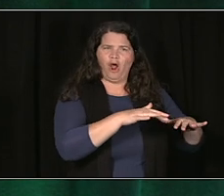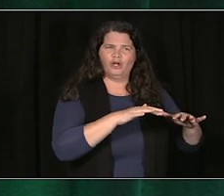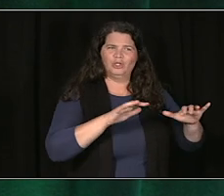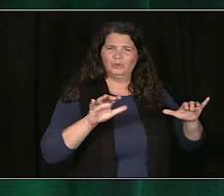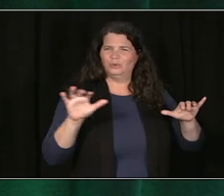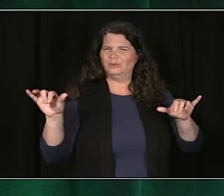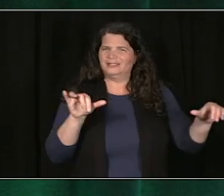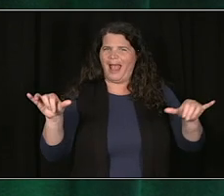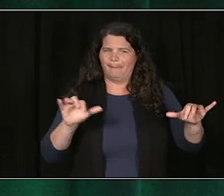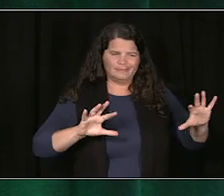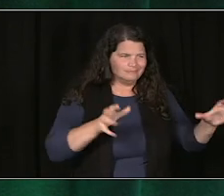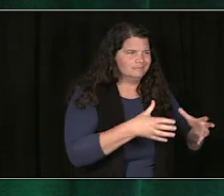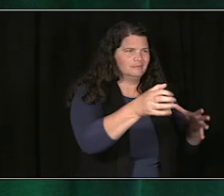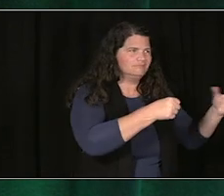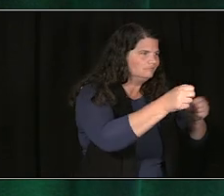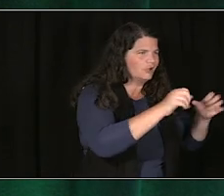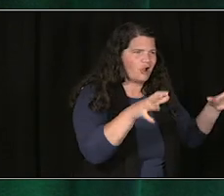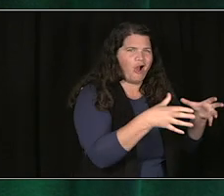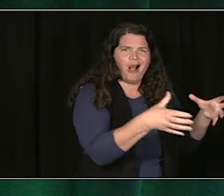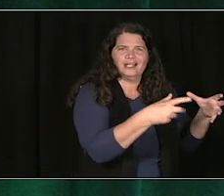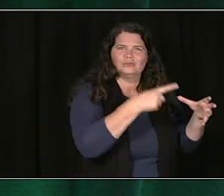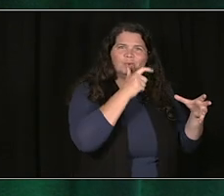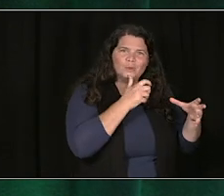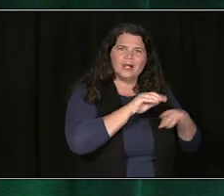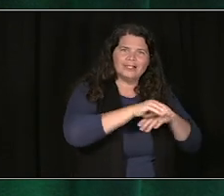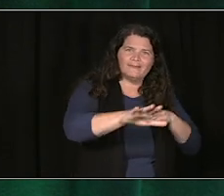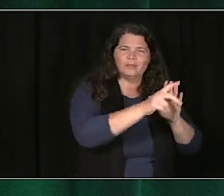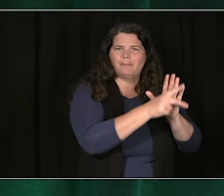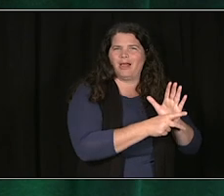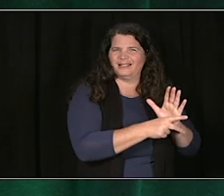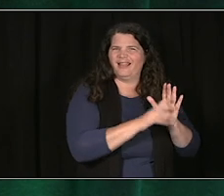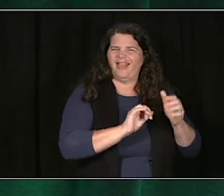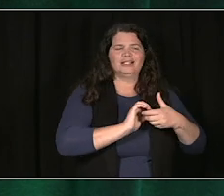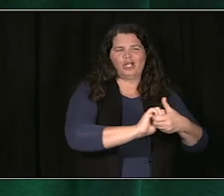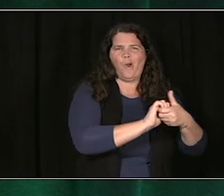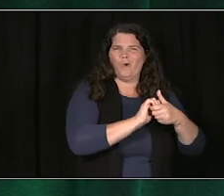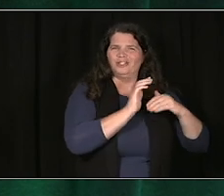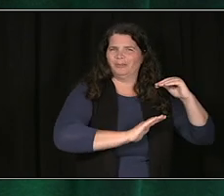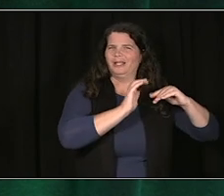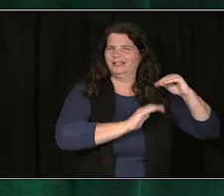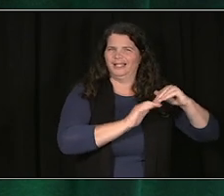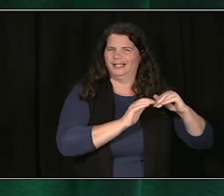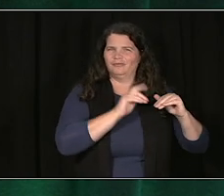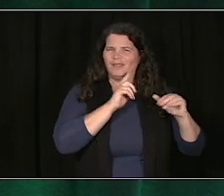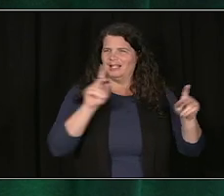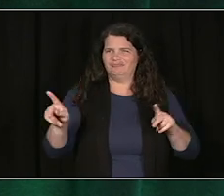influence policy. And that's really what coalition building is. I don't know that there's not many